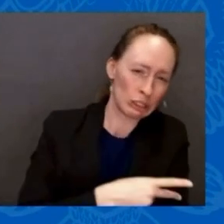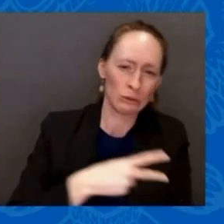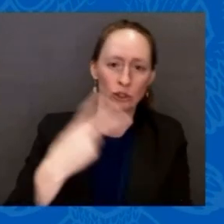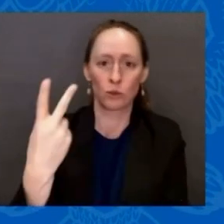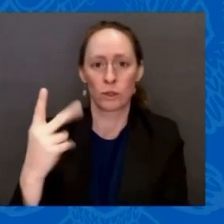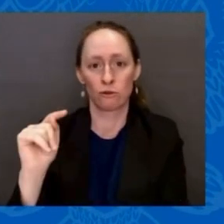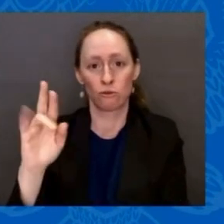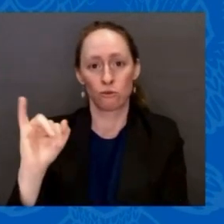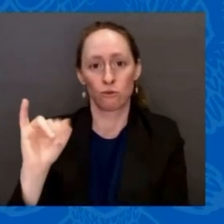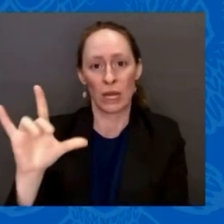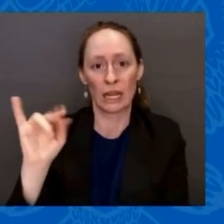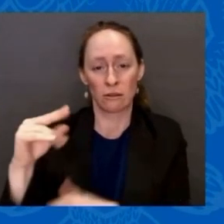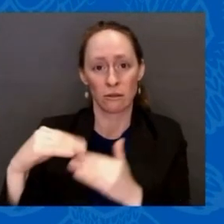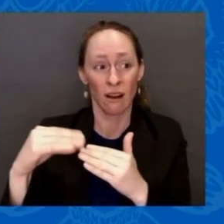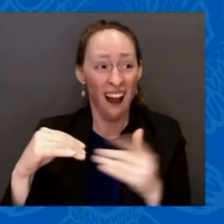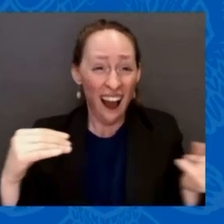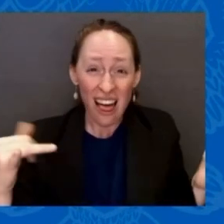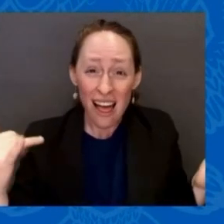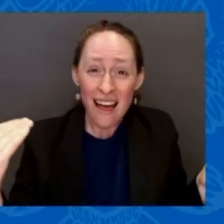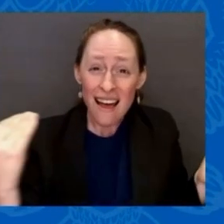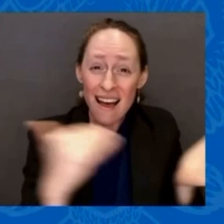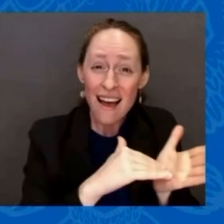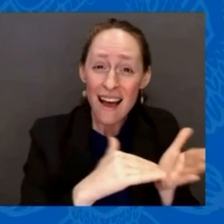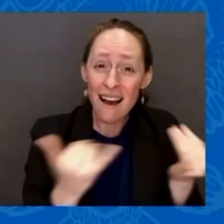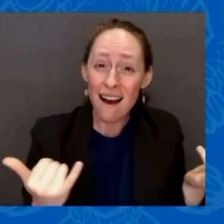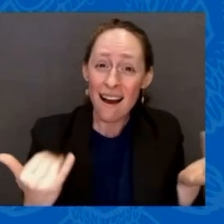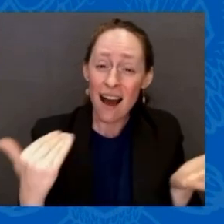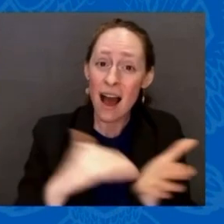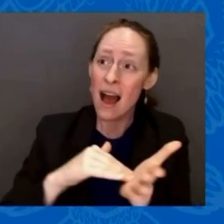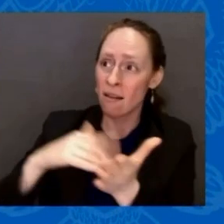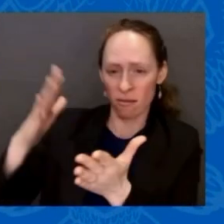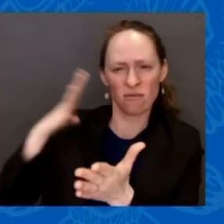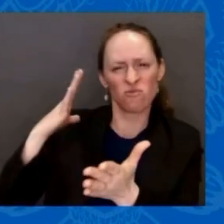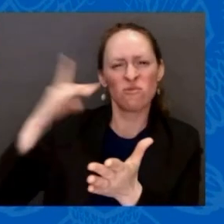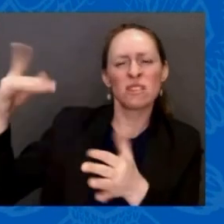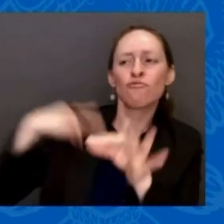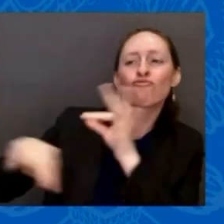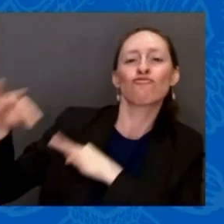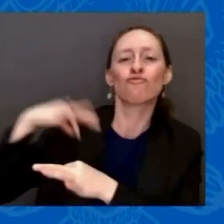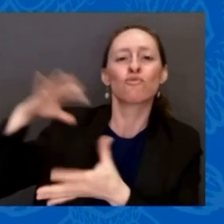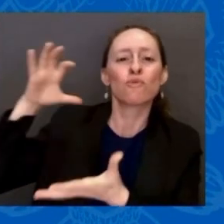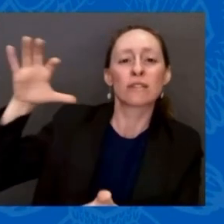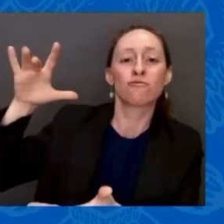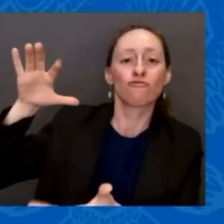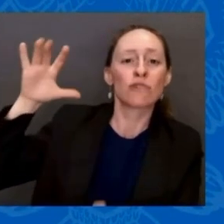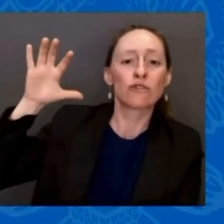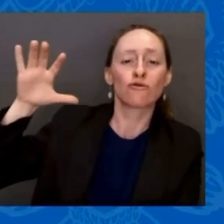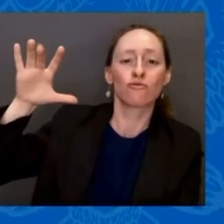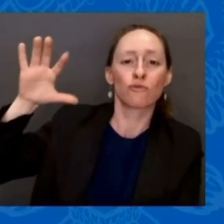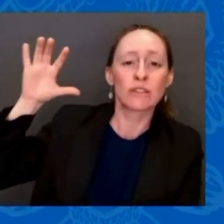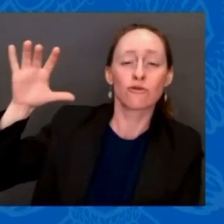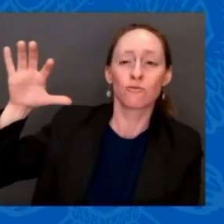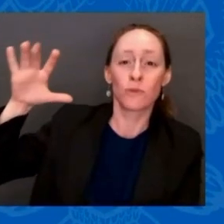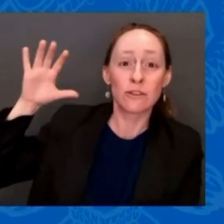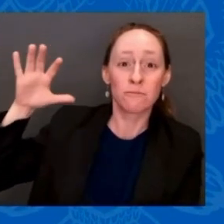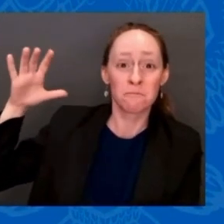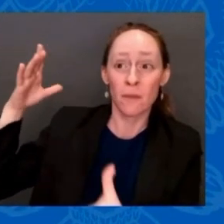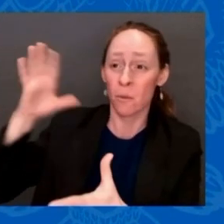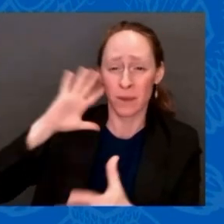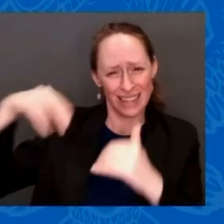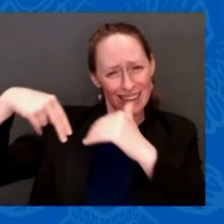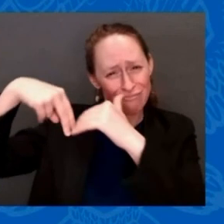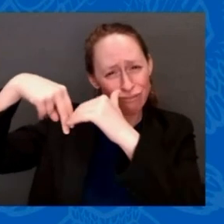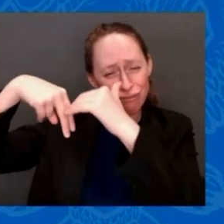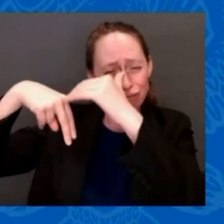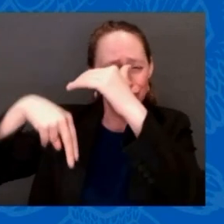of dollars to the deficit. Trillions. Folks, let me say it as clearly as I can. The trickle-down approach failed the middle